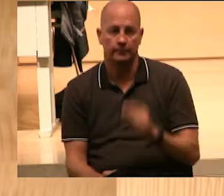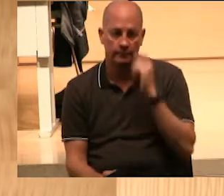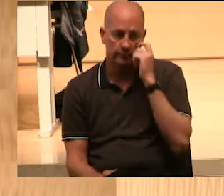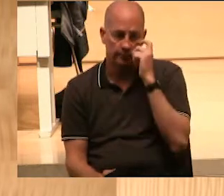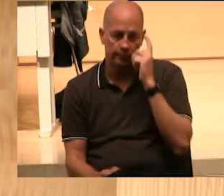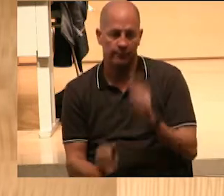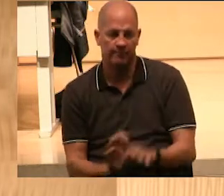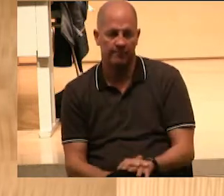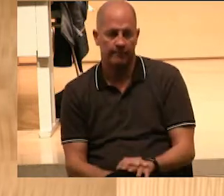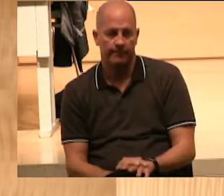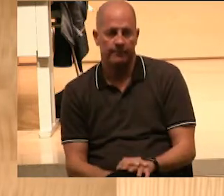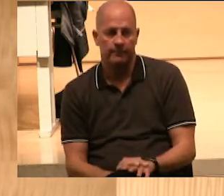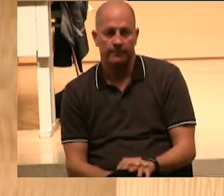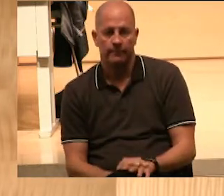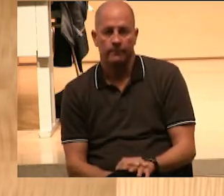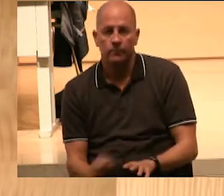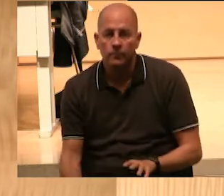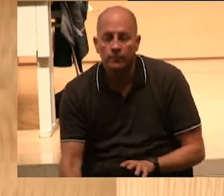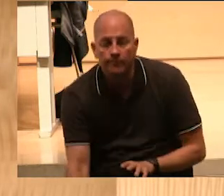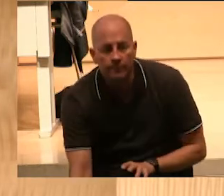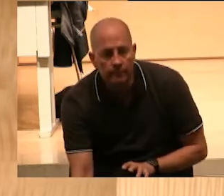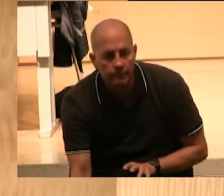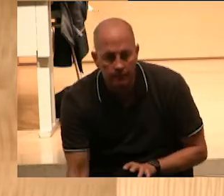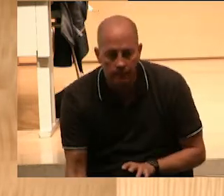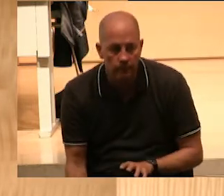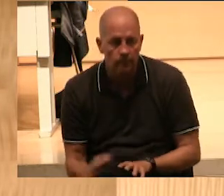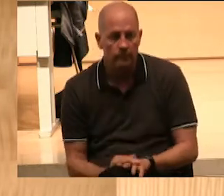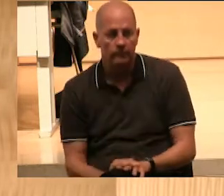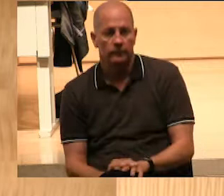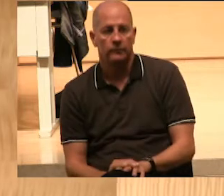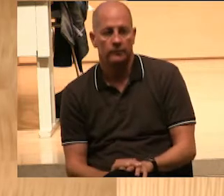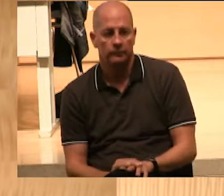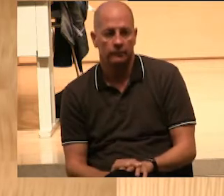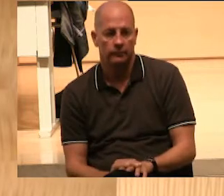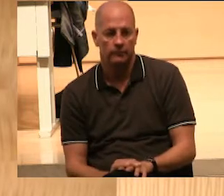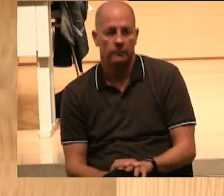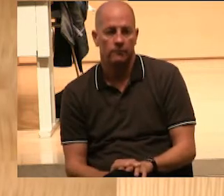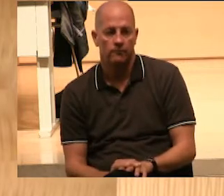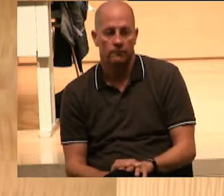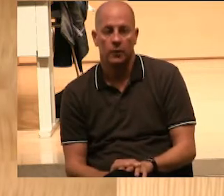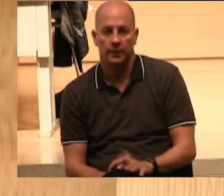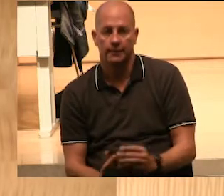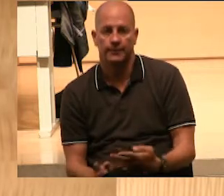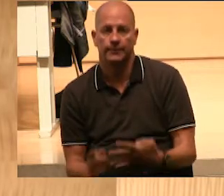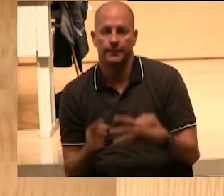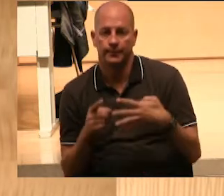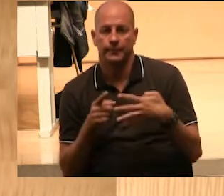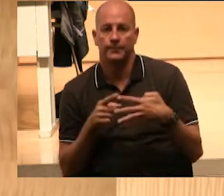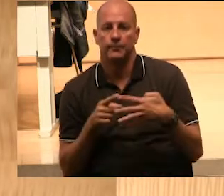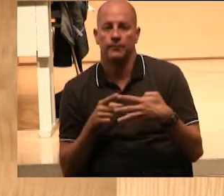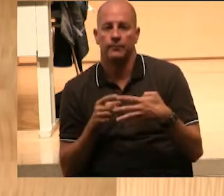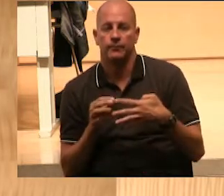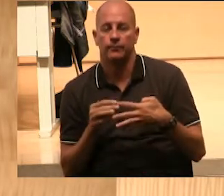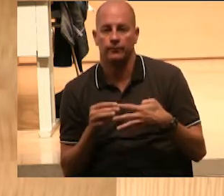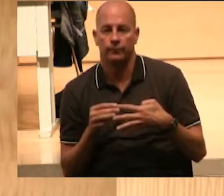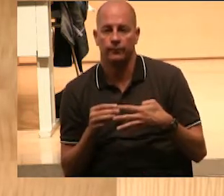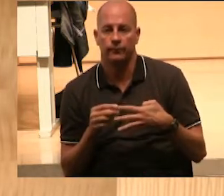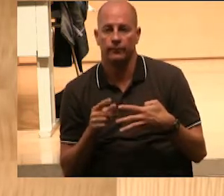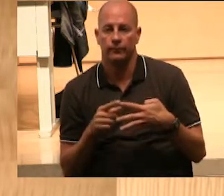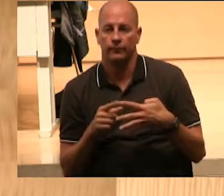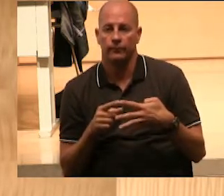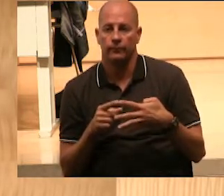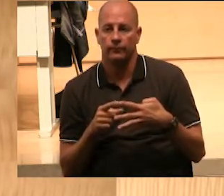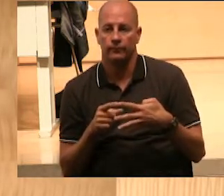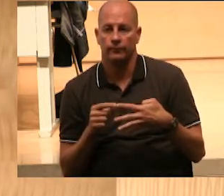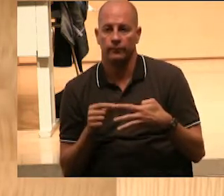characterized by a clinically significant disturbance in a person's cognition, emotion regulation, or behavior that reflects a dysfunction